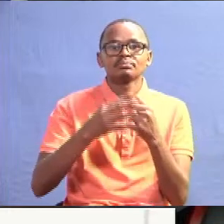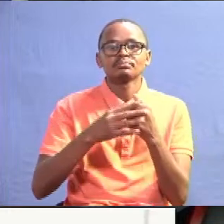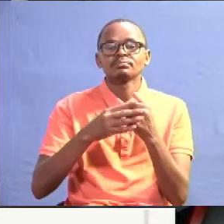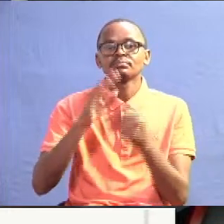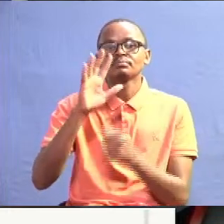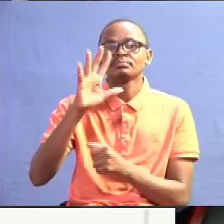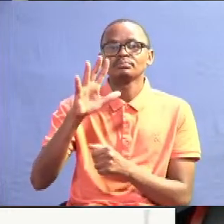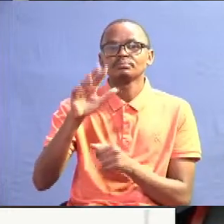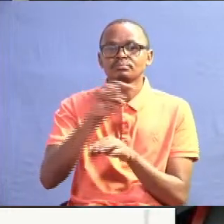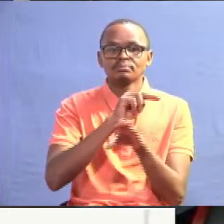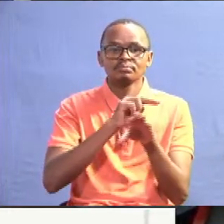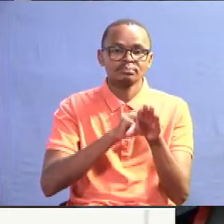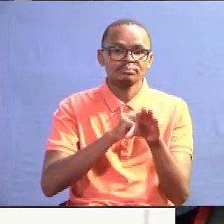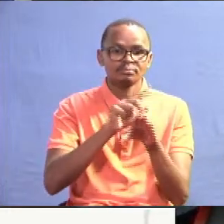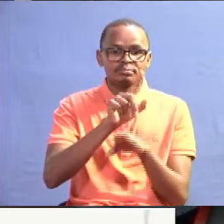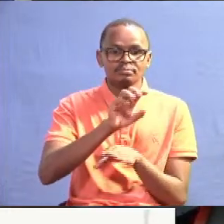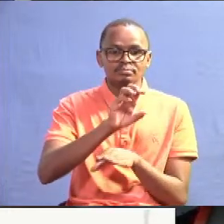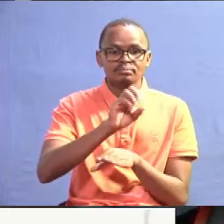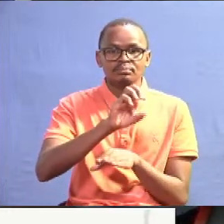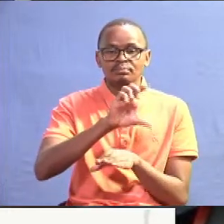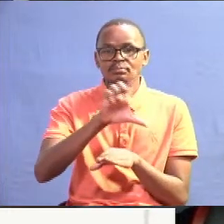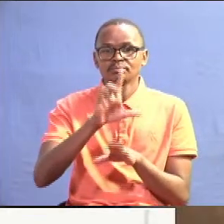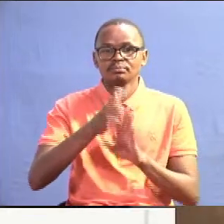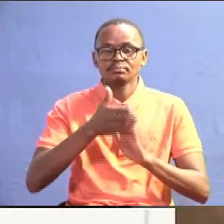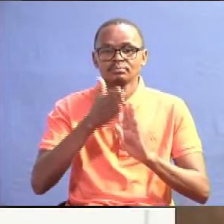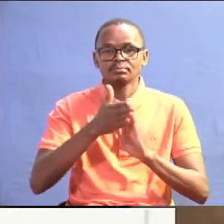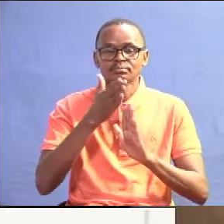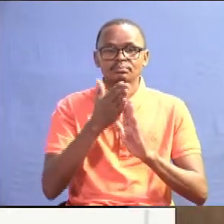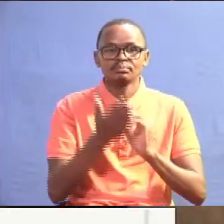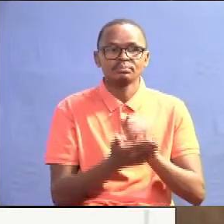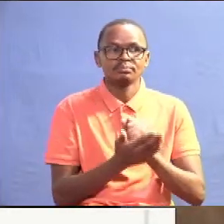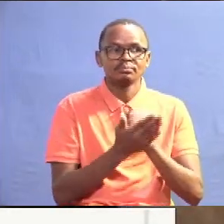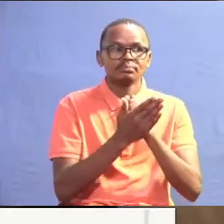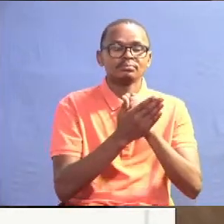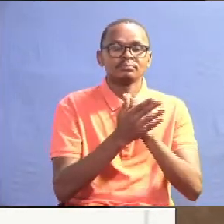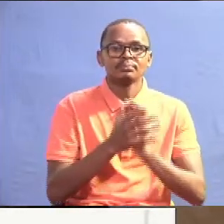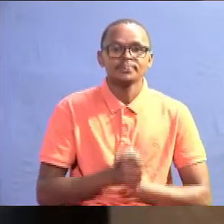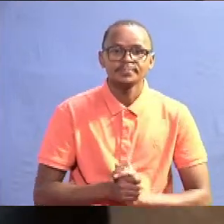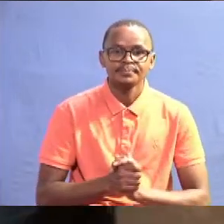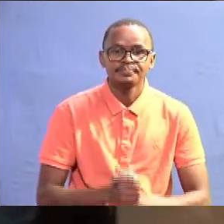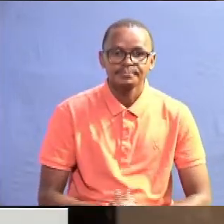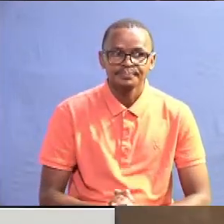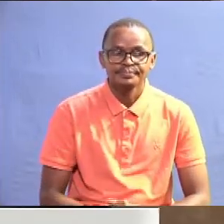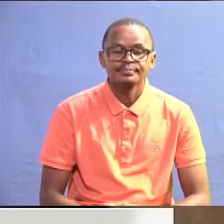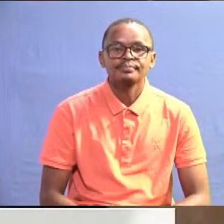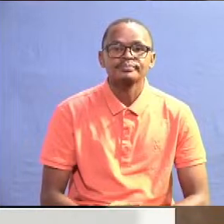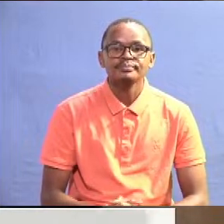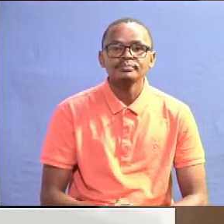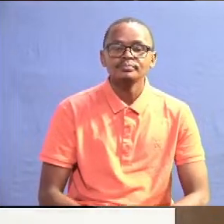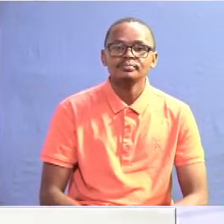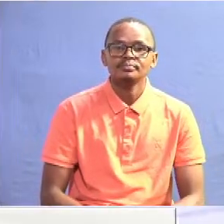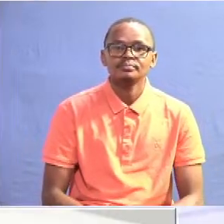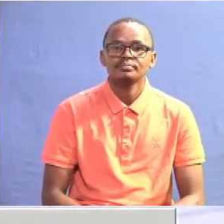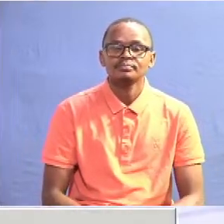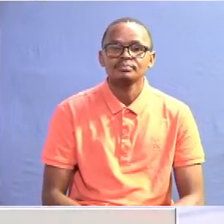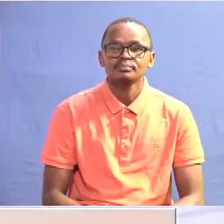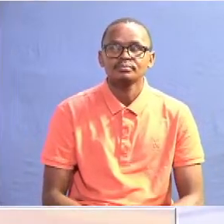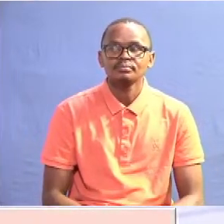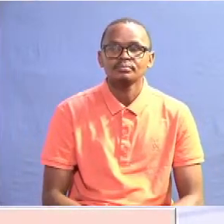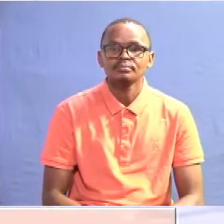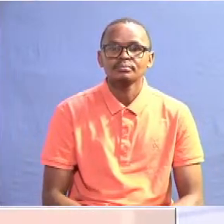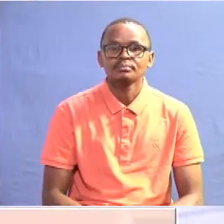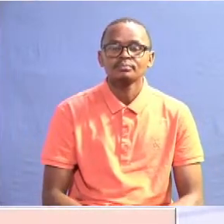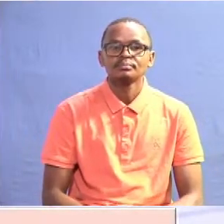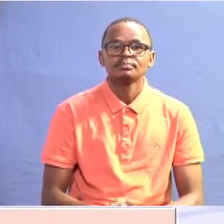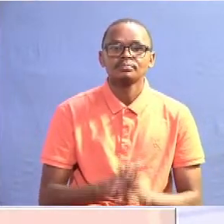a national toll-free helpline offering immediate response. Anyango Sylvia, KUTV.